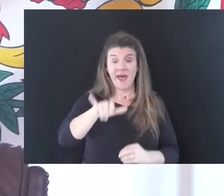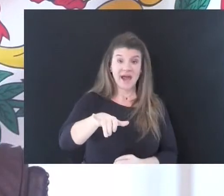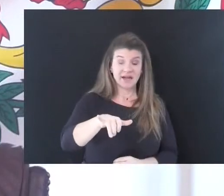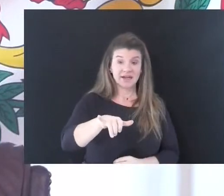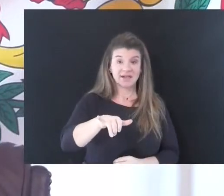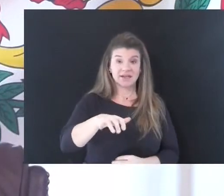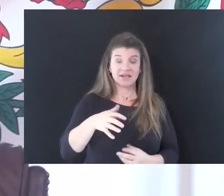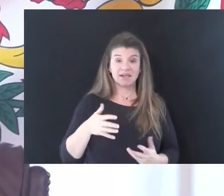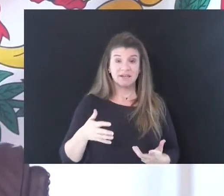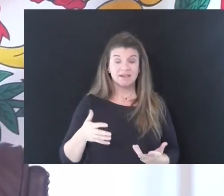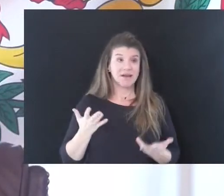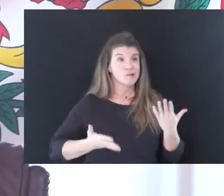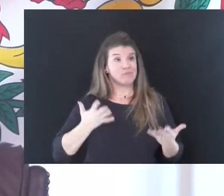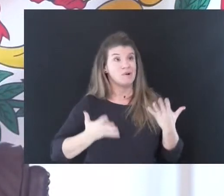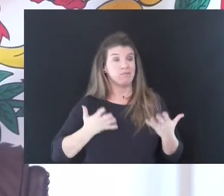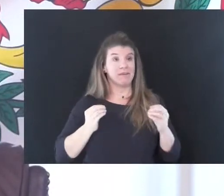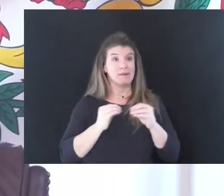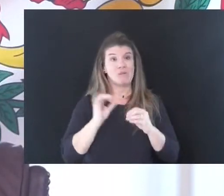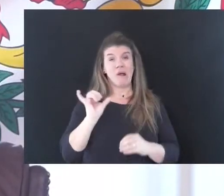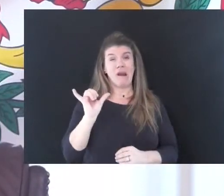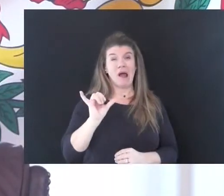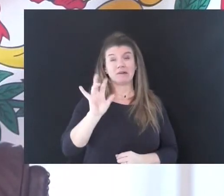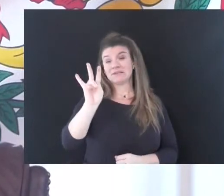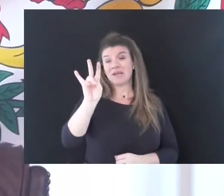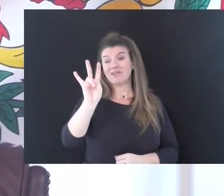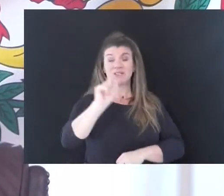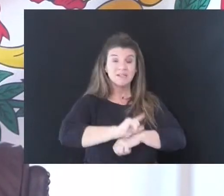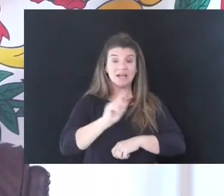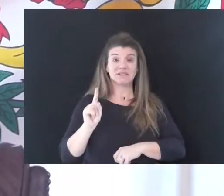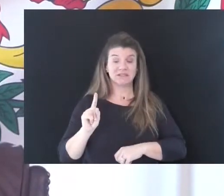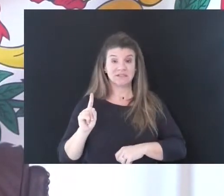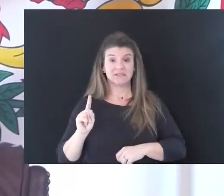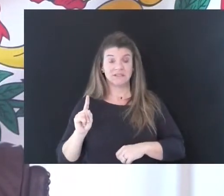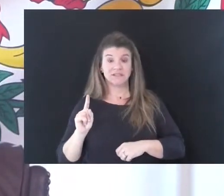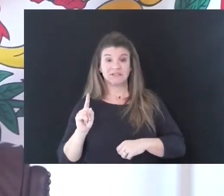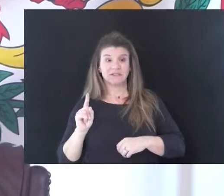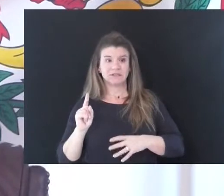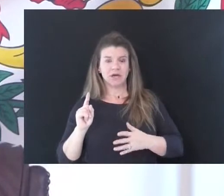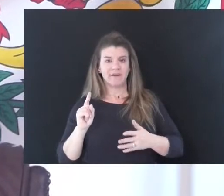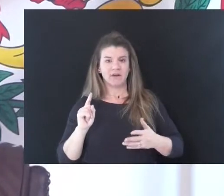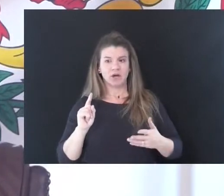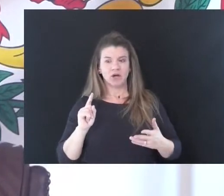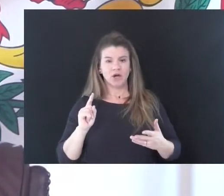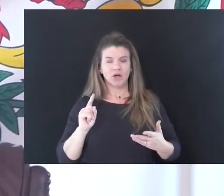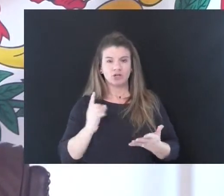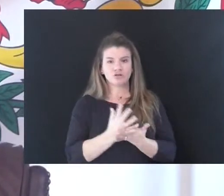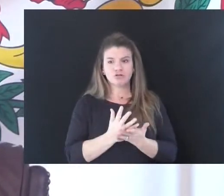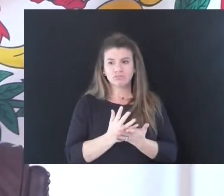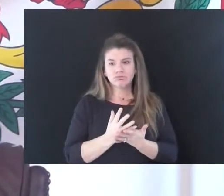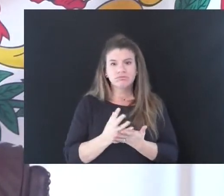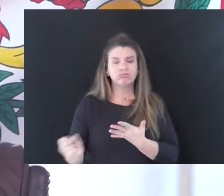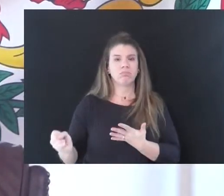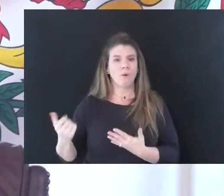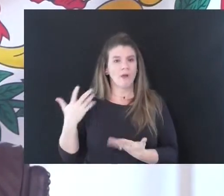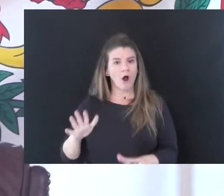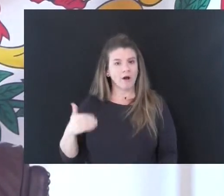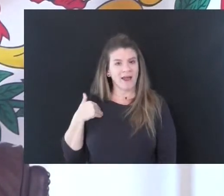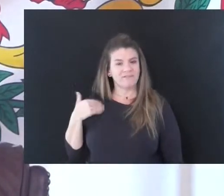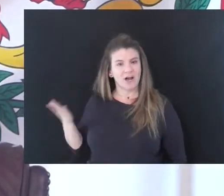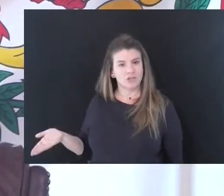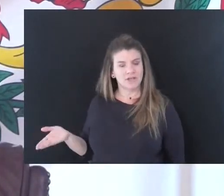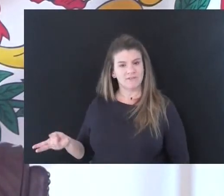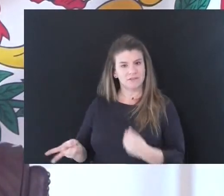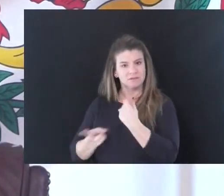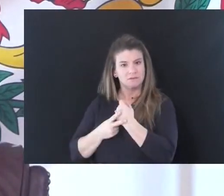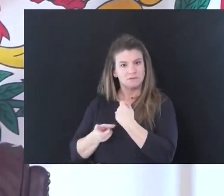that, probably more like 17 days, to just exhaust what's in a warehouse.